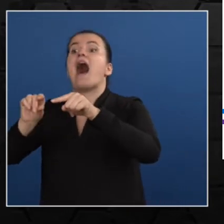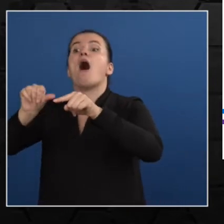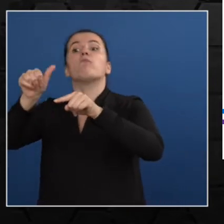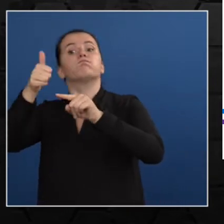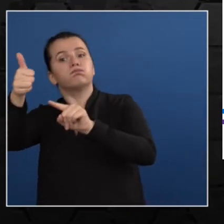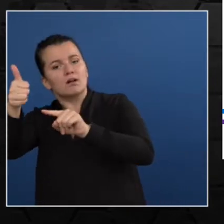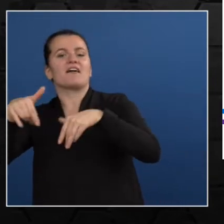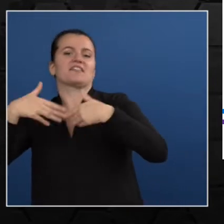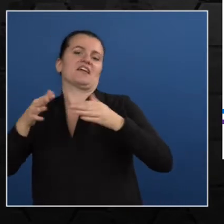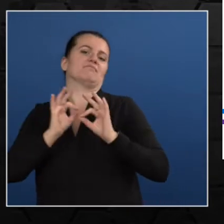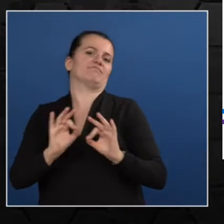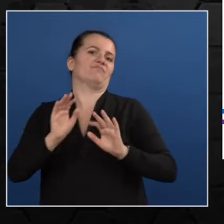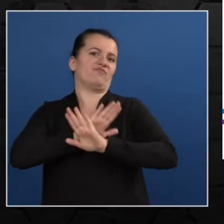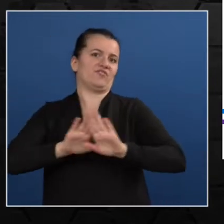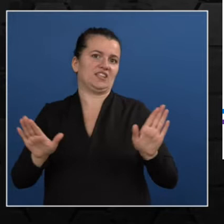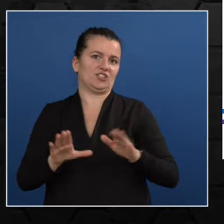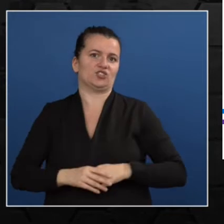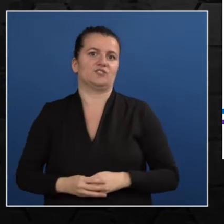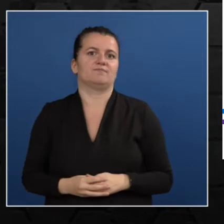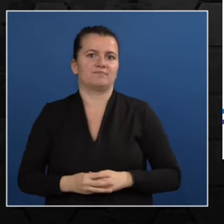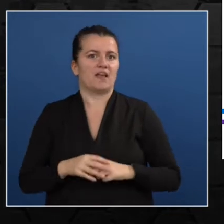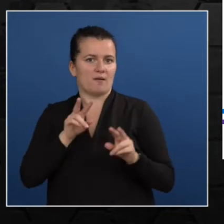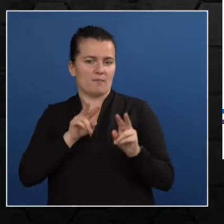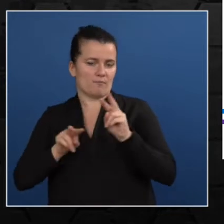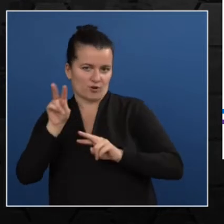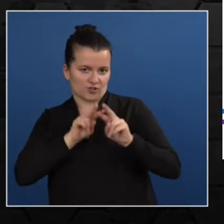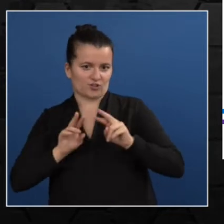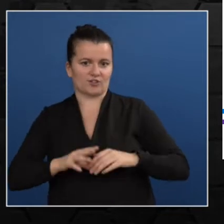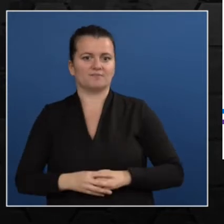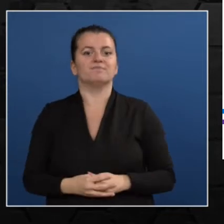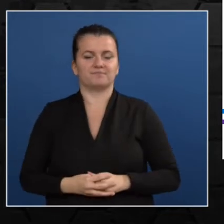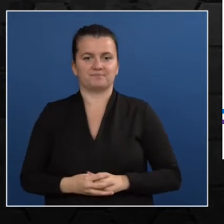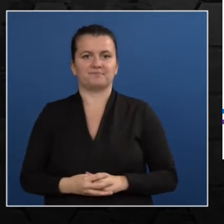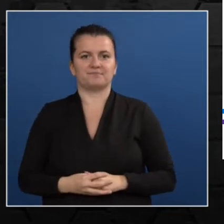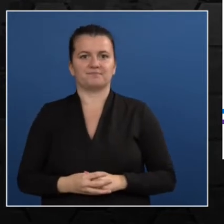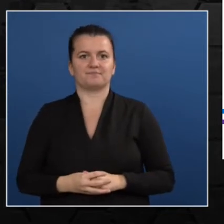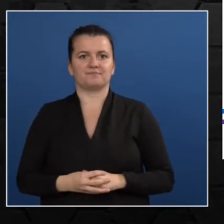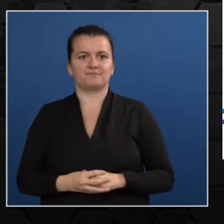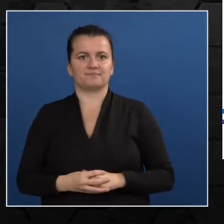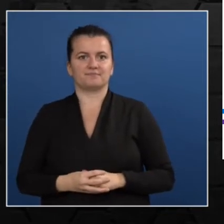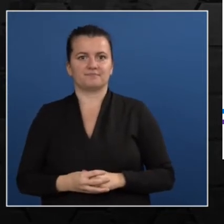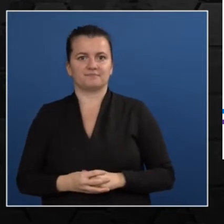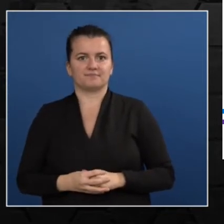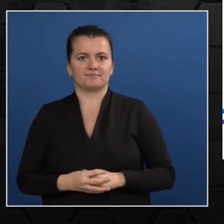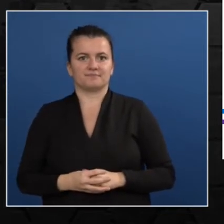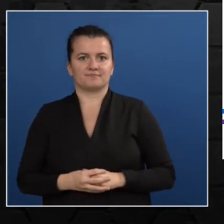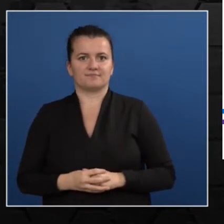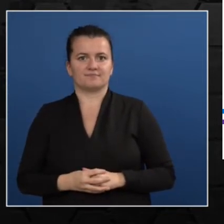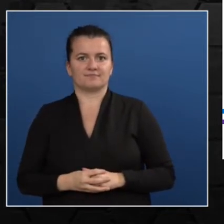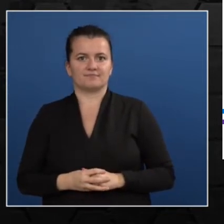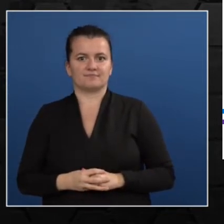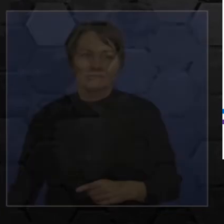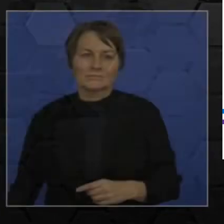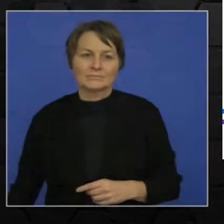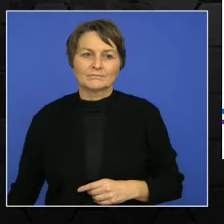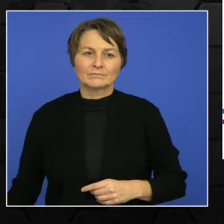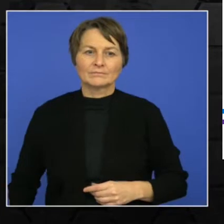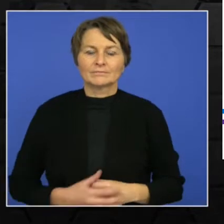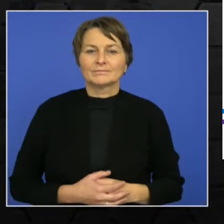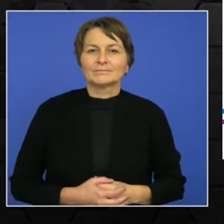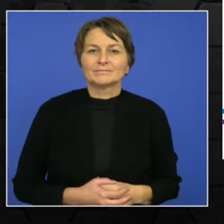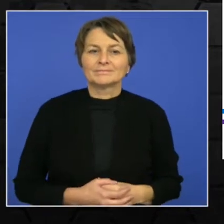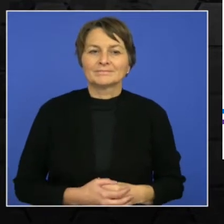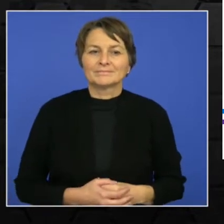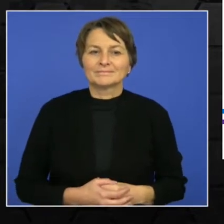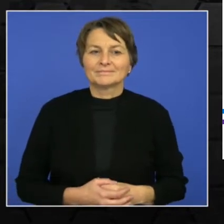model as time passes. And then we have the text pre-processing pipeline. This is the thing